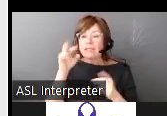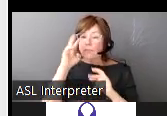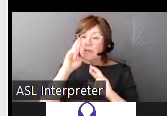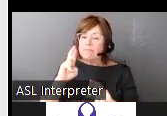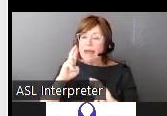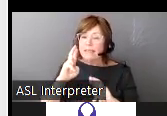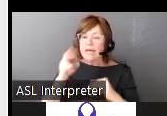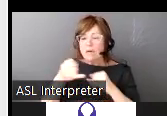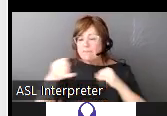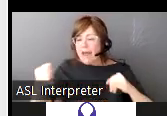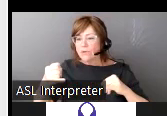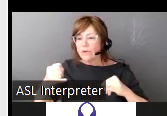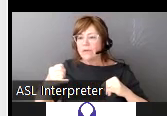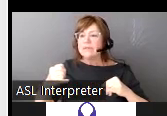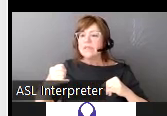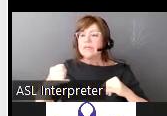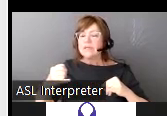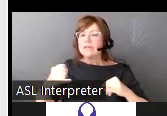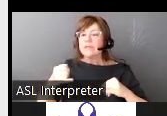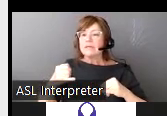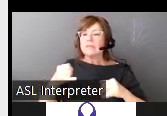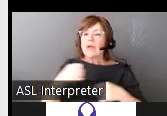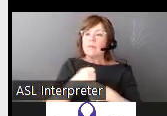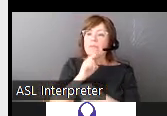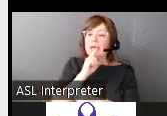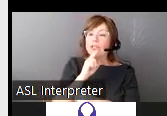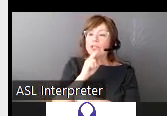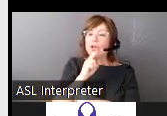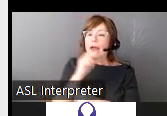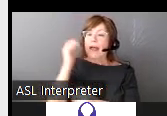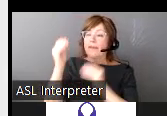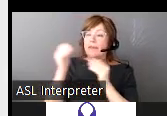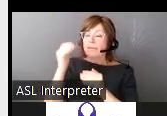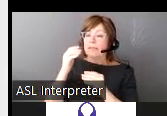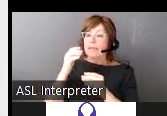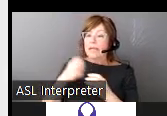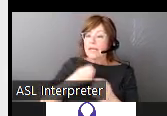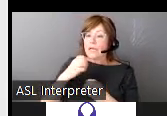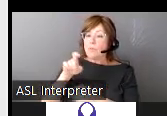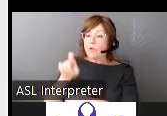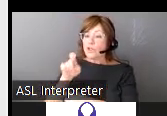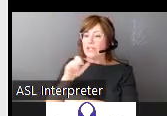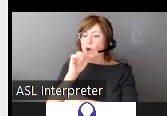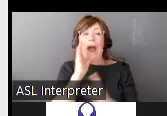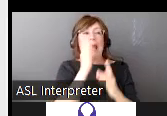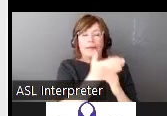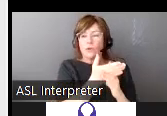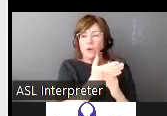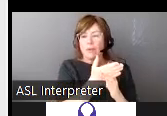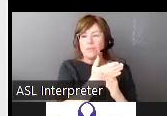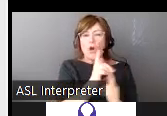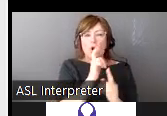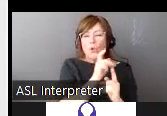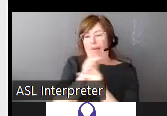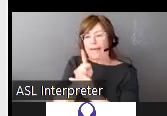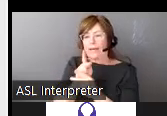caregivers. Older adults should ensure their emotional needs do not cause disruptions to their caregivers' lives. As one older man had